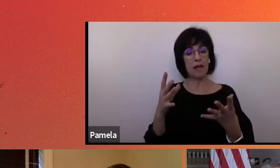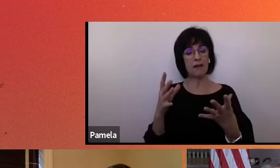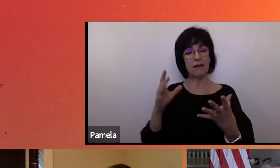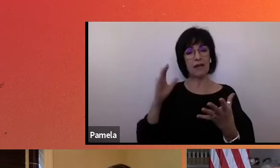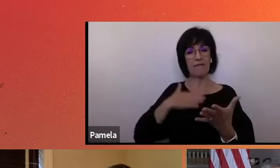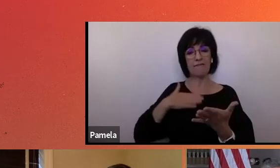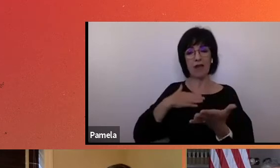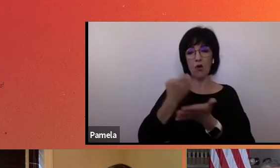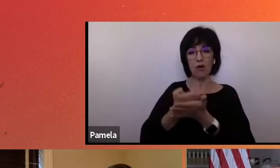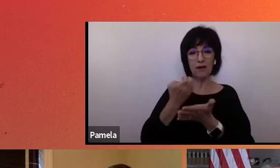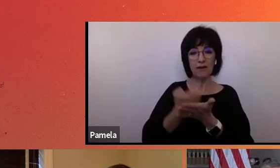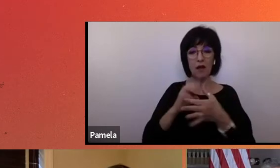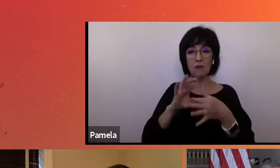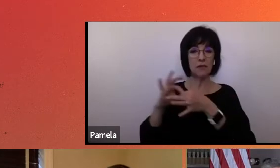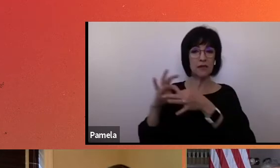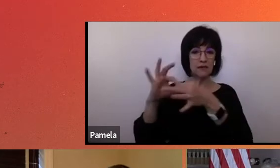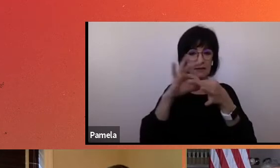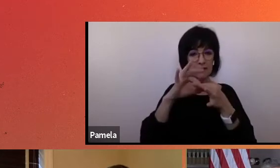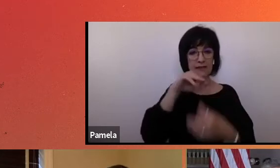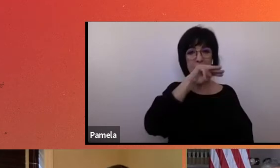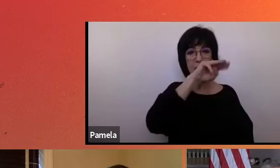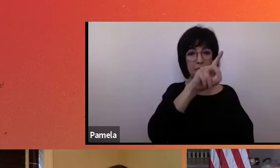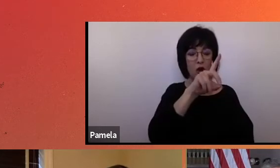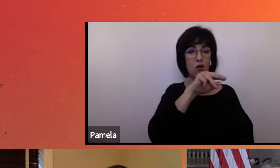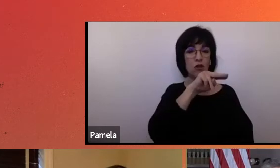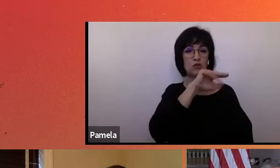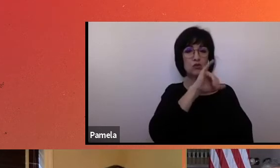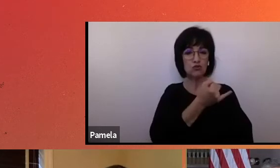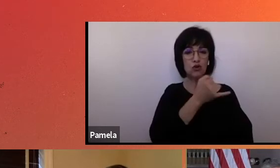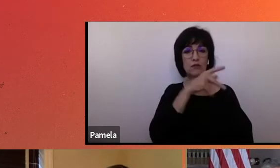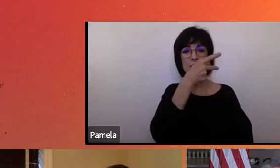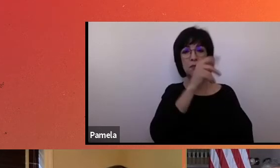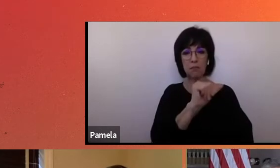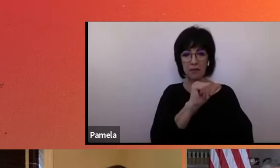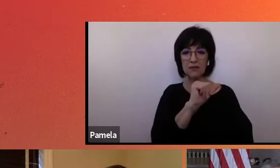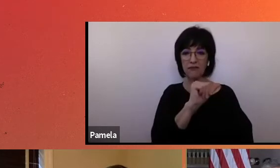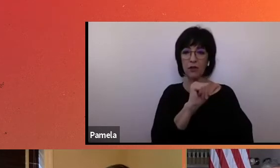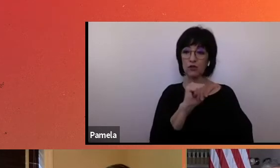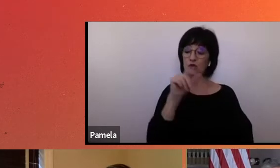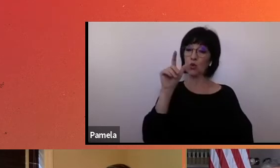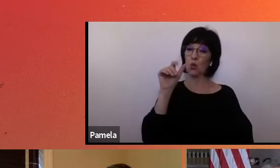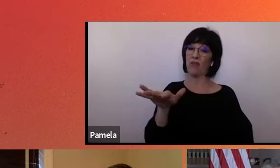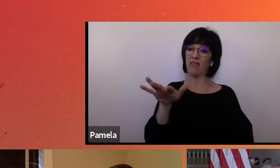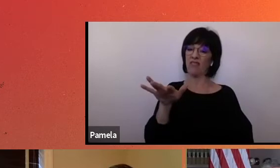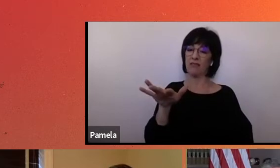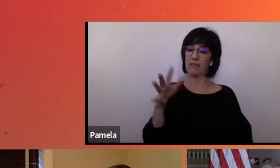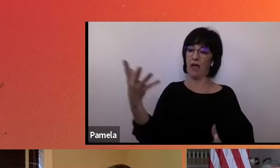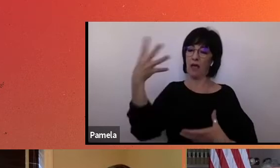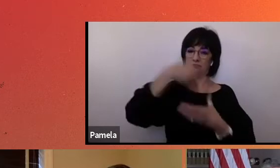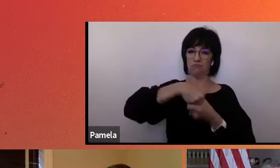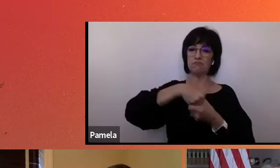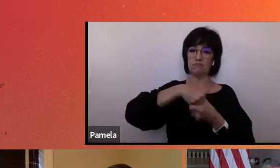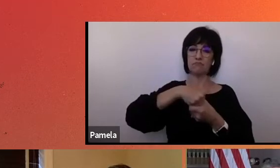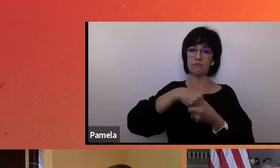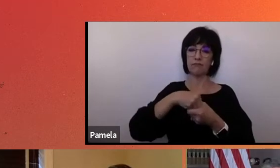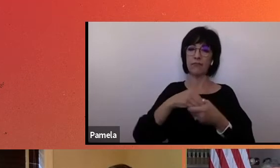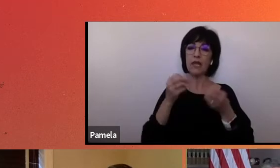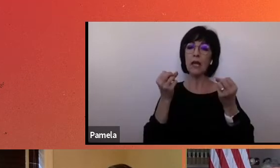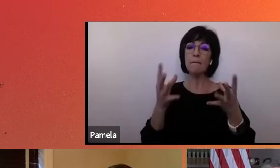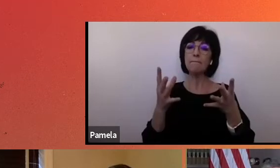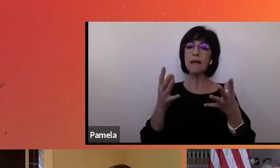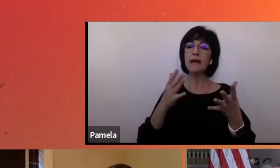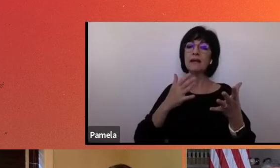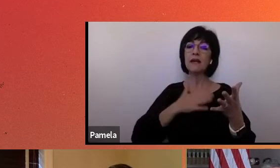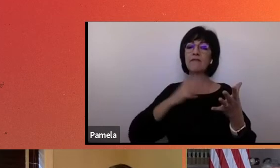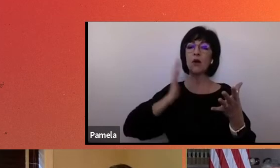Virginia, New Jersey, and Pennsylvania. So this embeds much of enslavement in how we